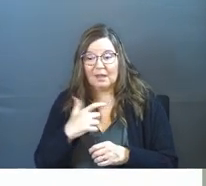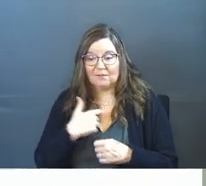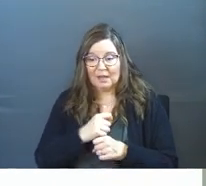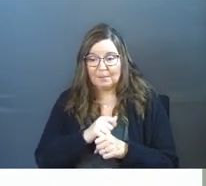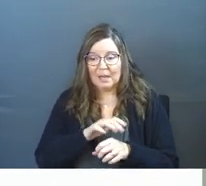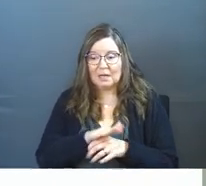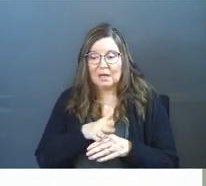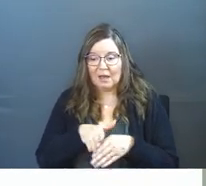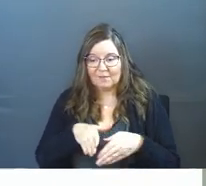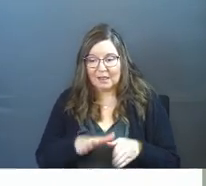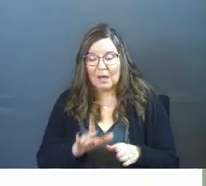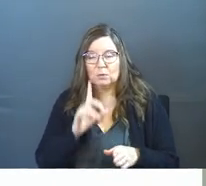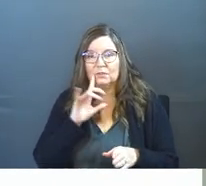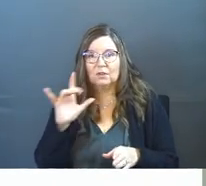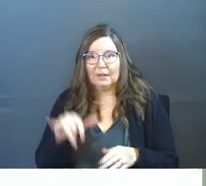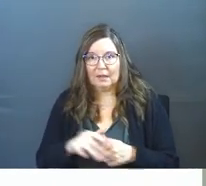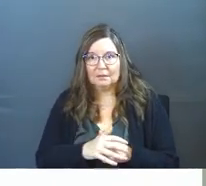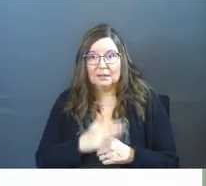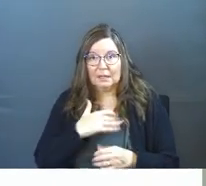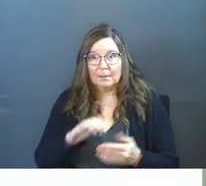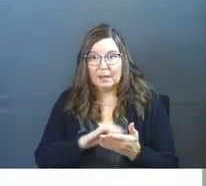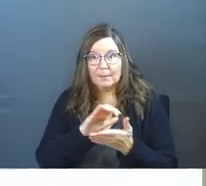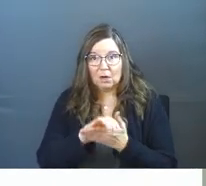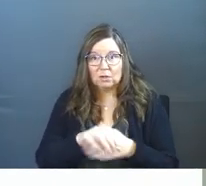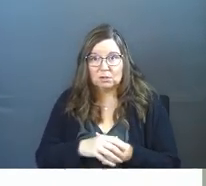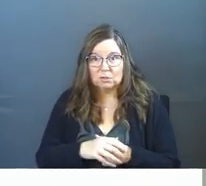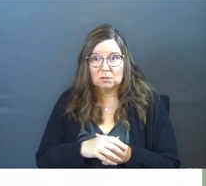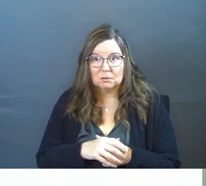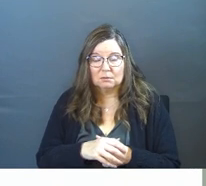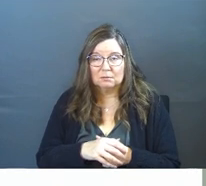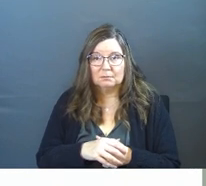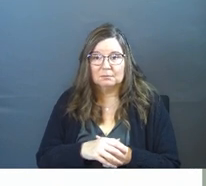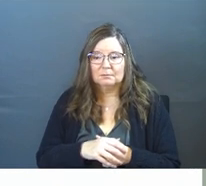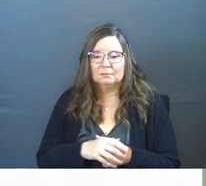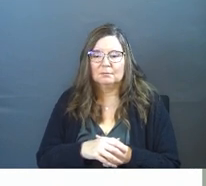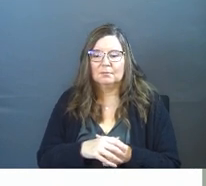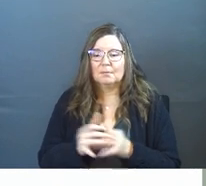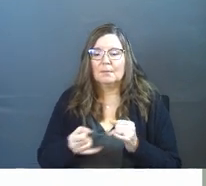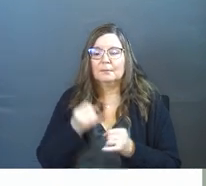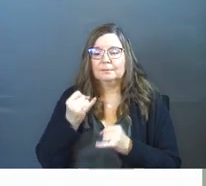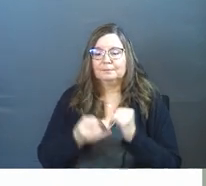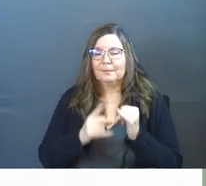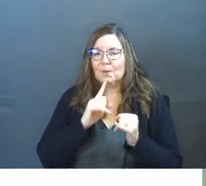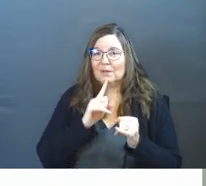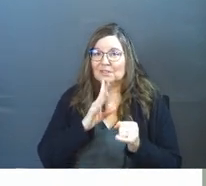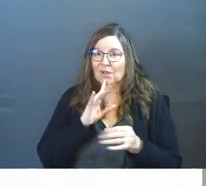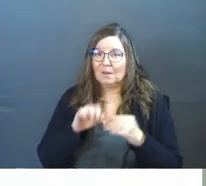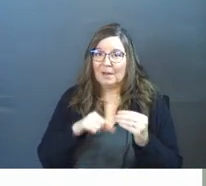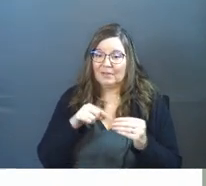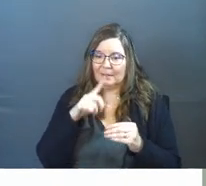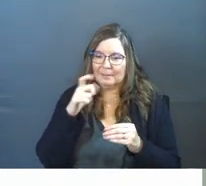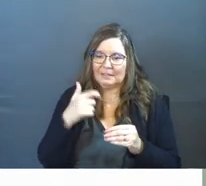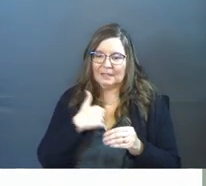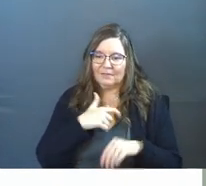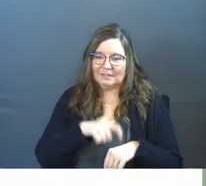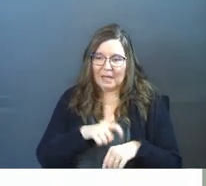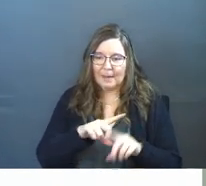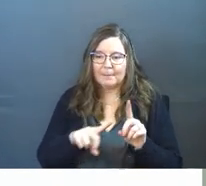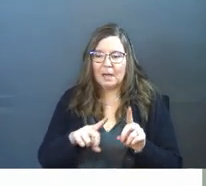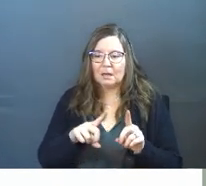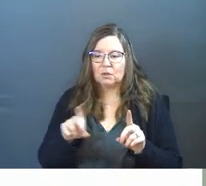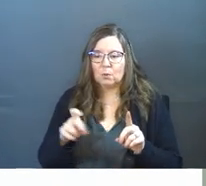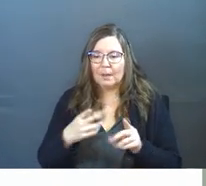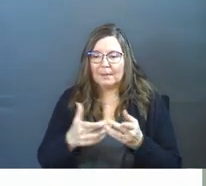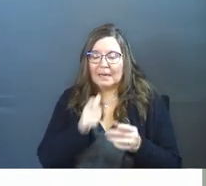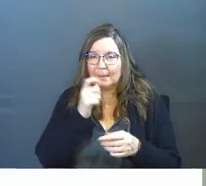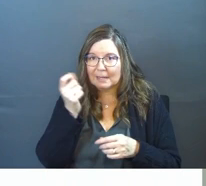made enough allowance for that in my marriage? And then lastly, and I really didn't get to talk about this just because of time, so the